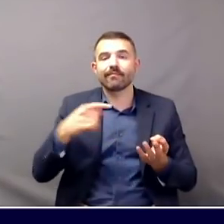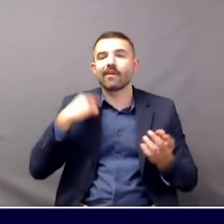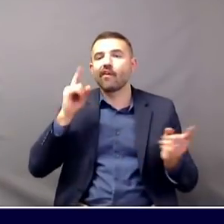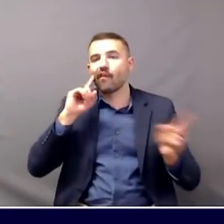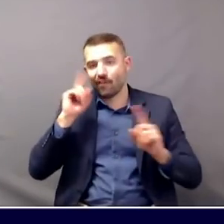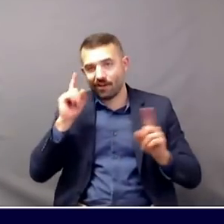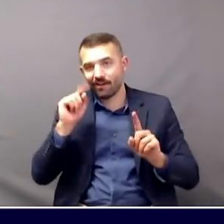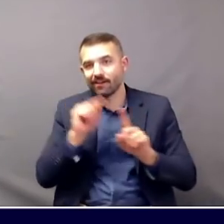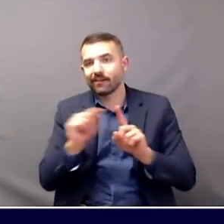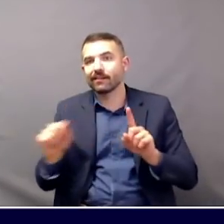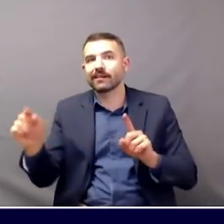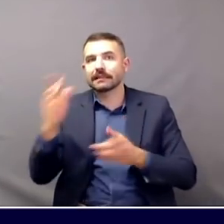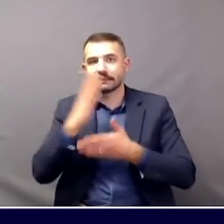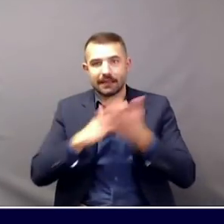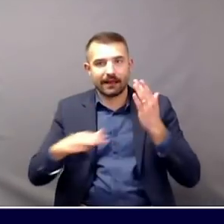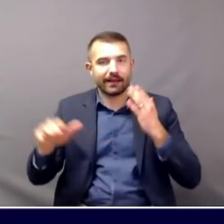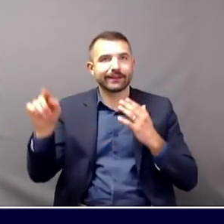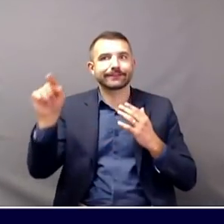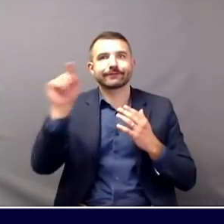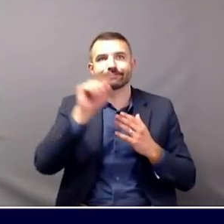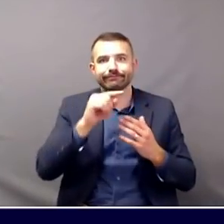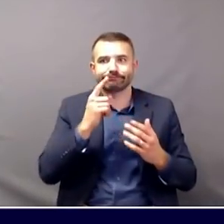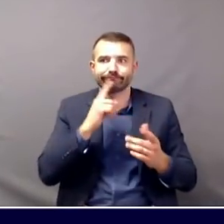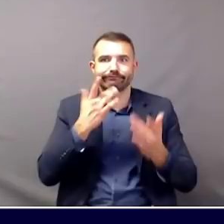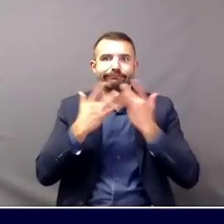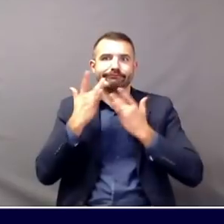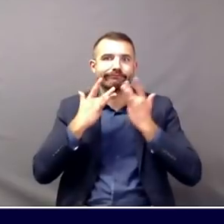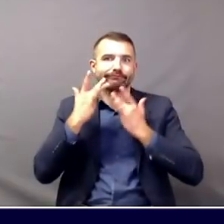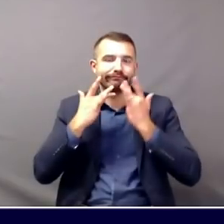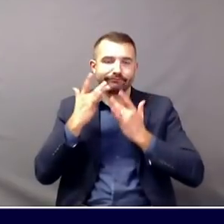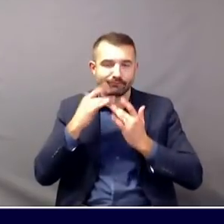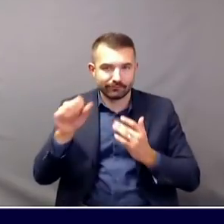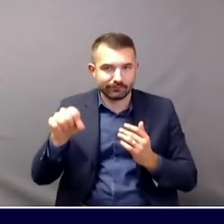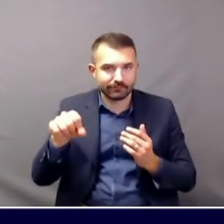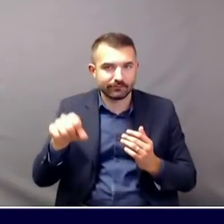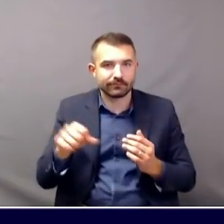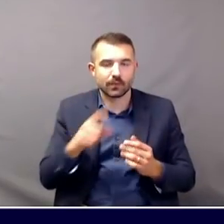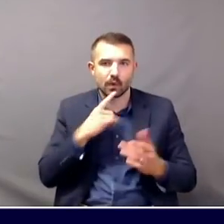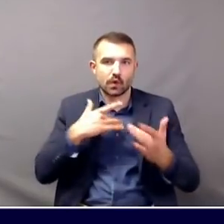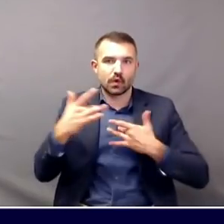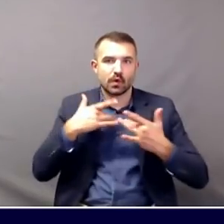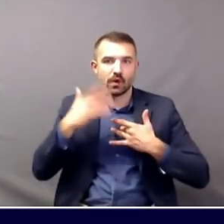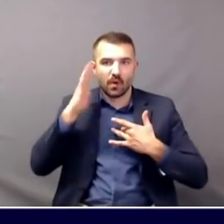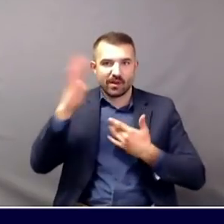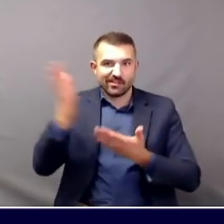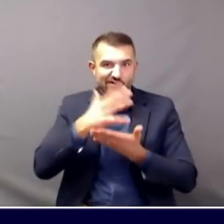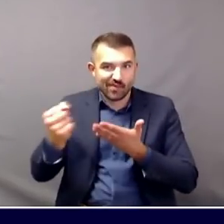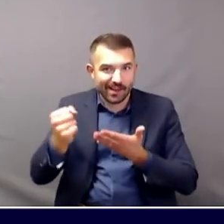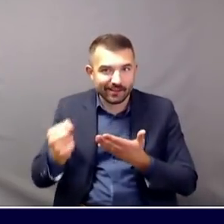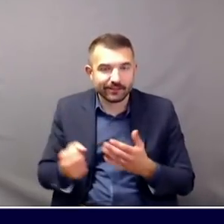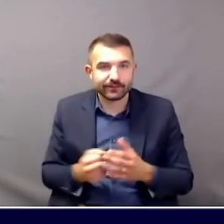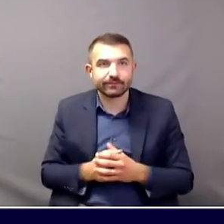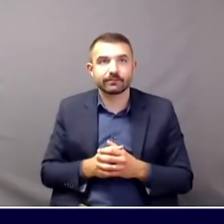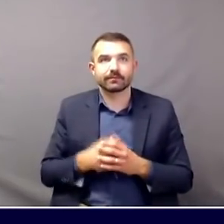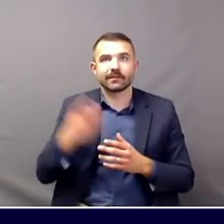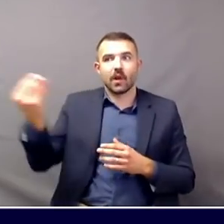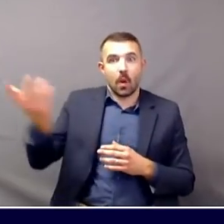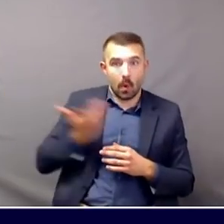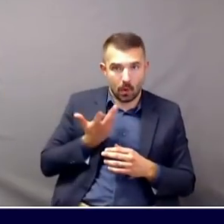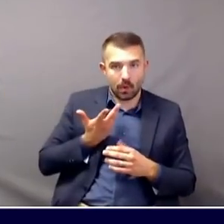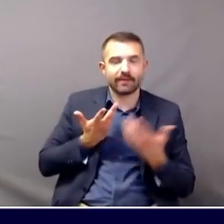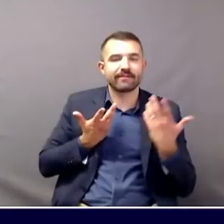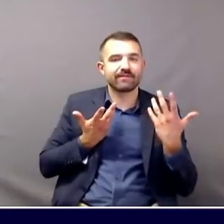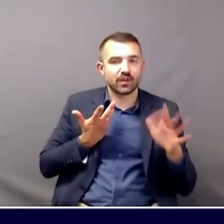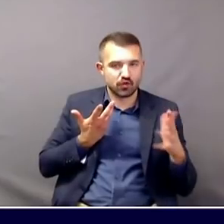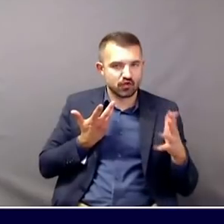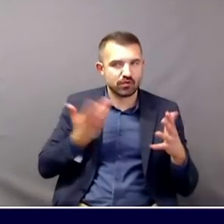platform that may be, that there have been some concerns around availability. We've been made aware of them from different hospital